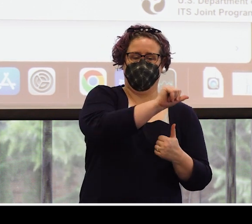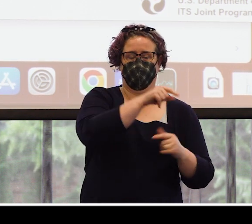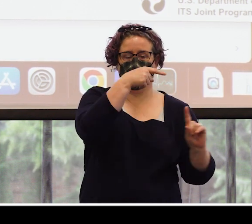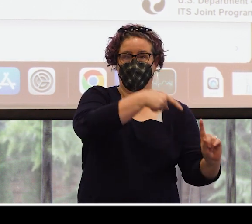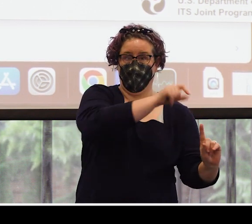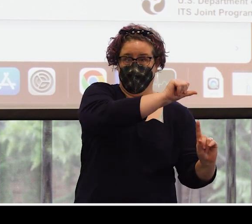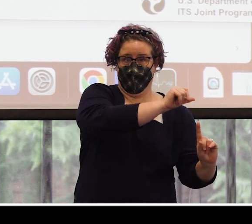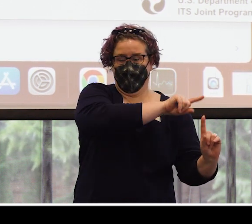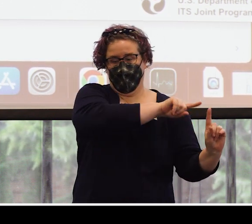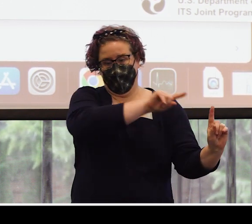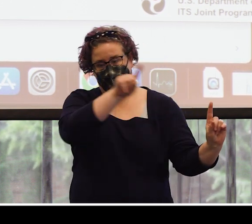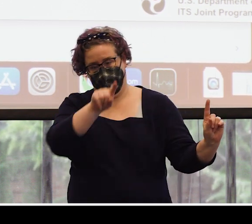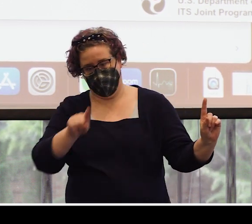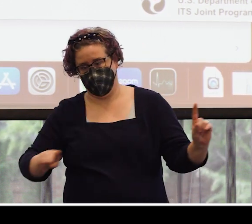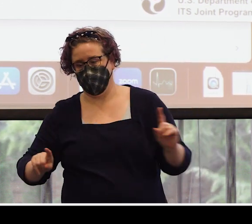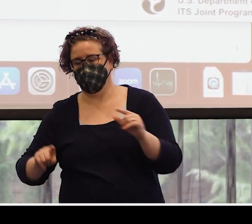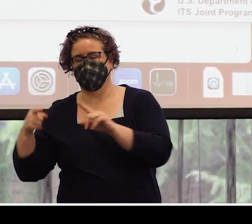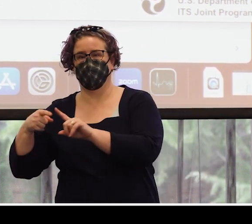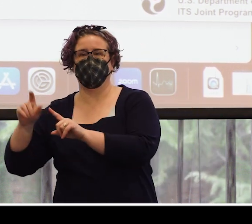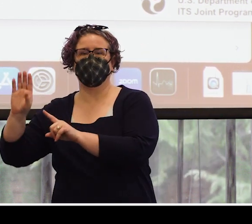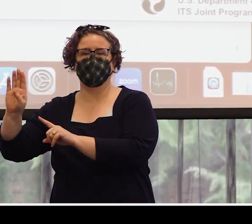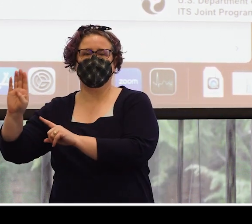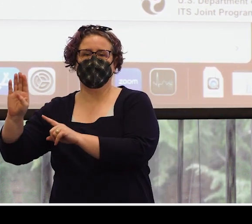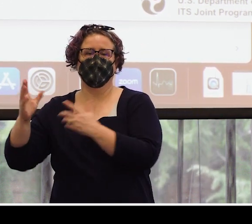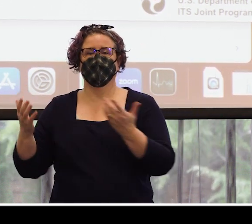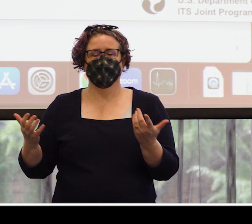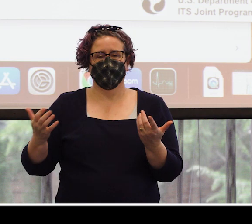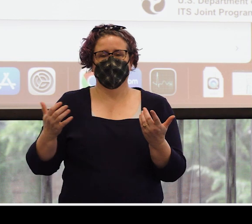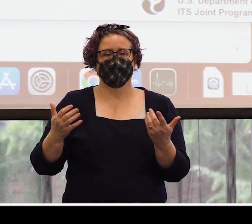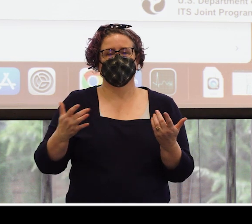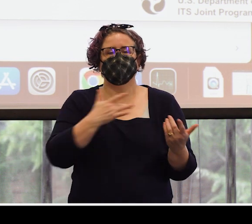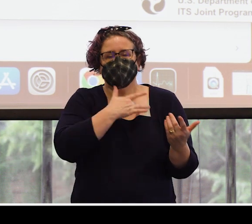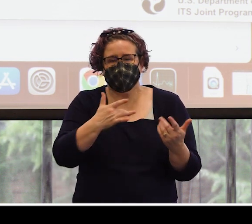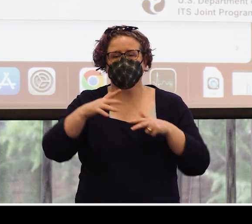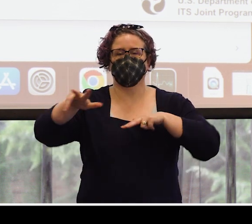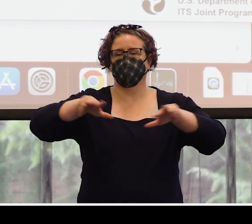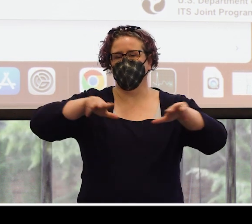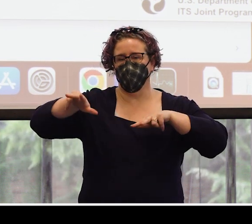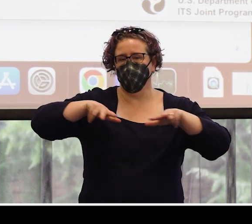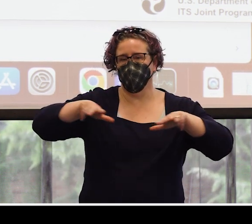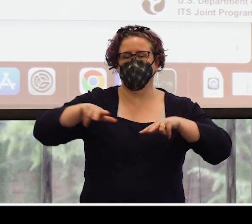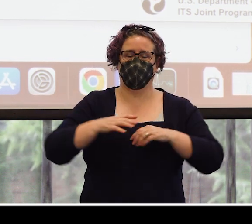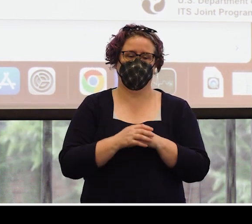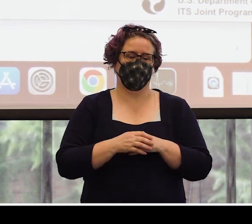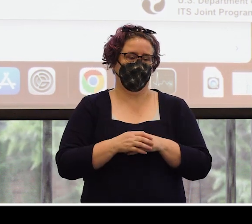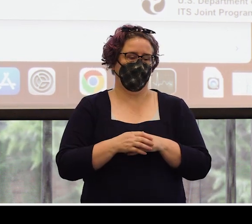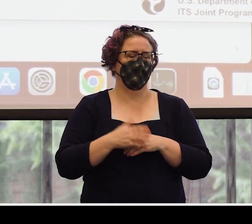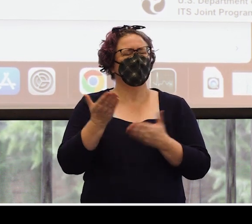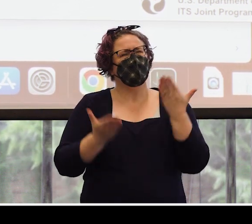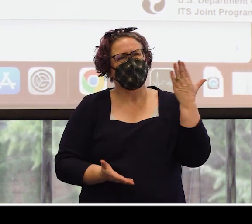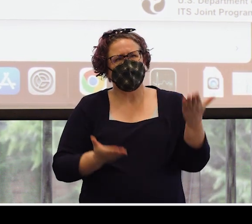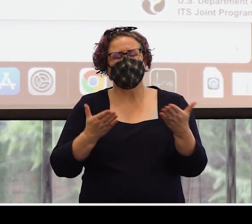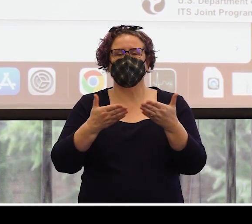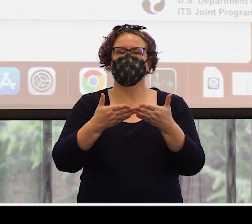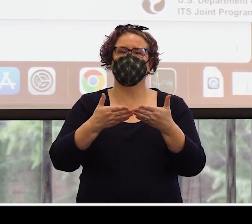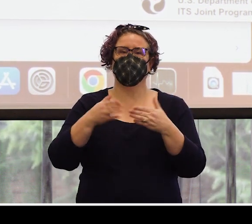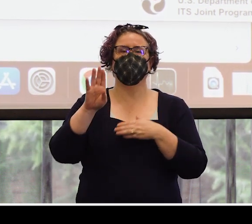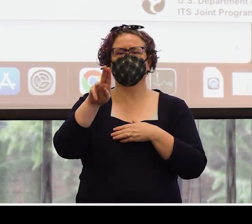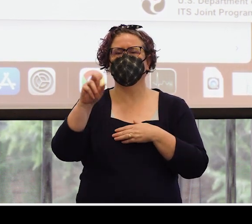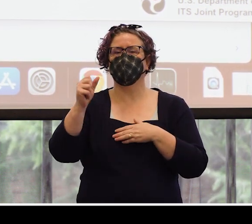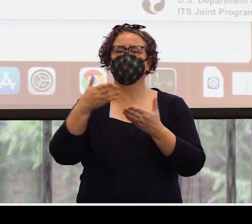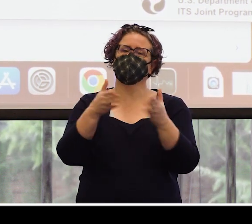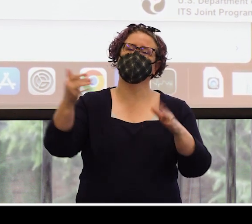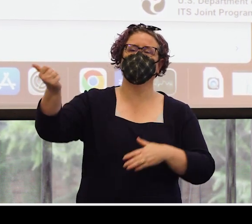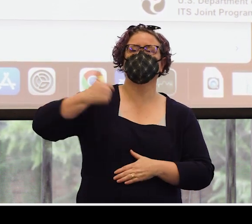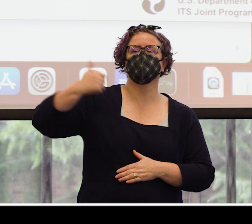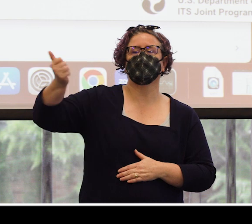B, be it pedestrian or be it taking public transit or whatever that